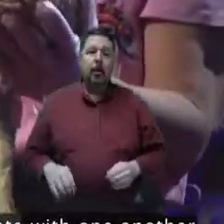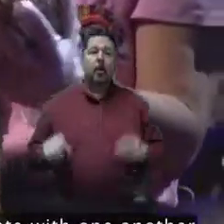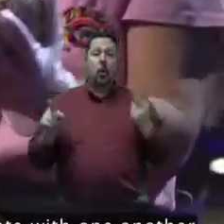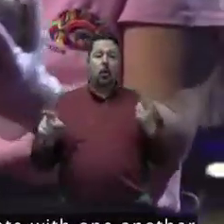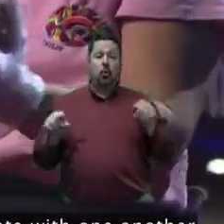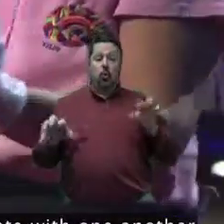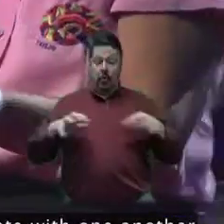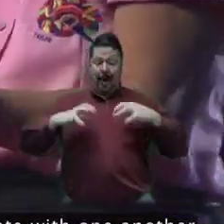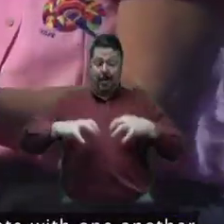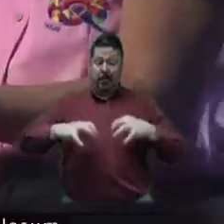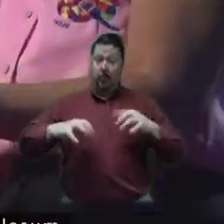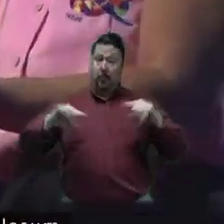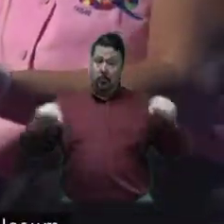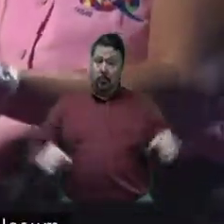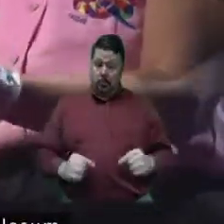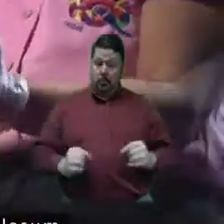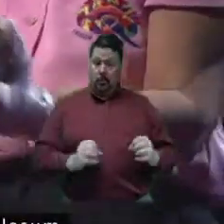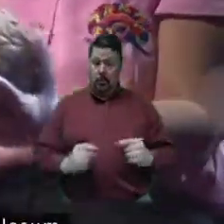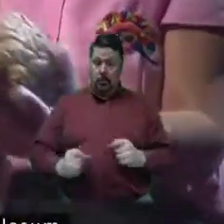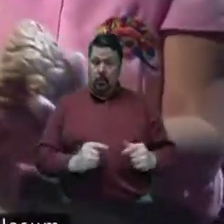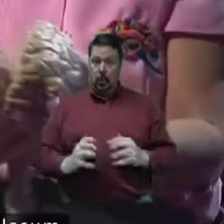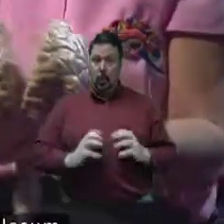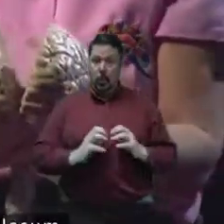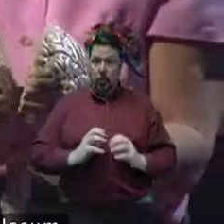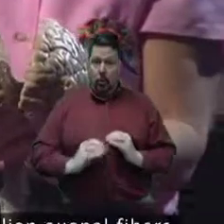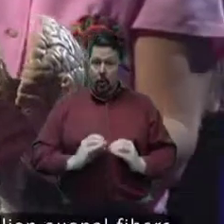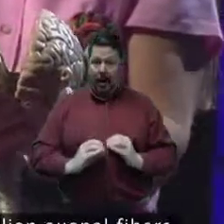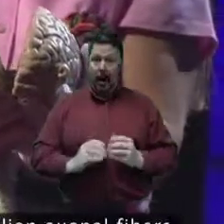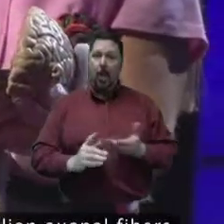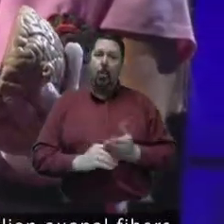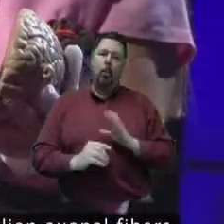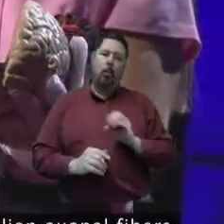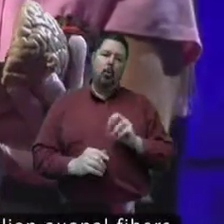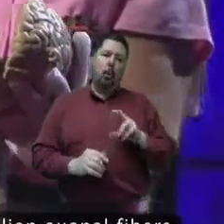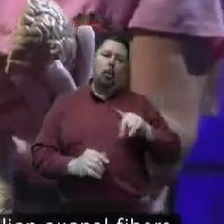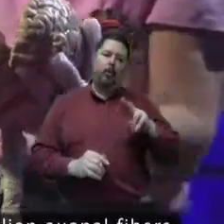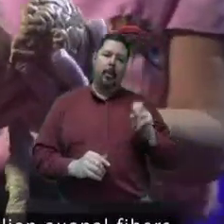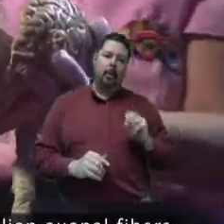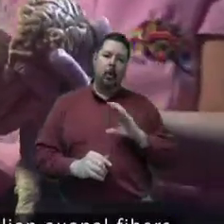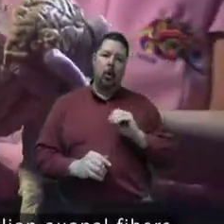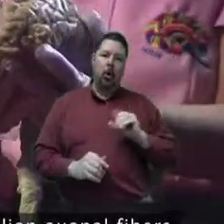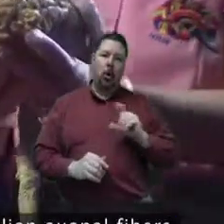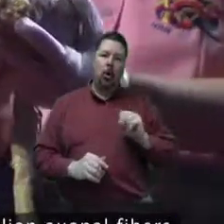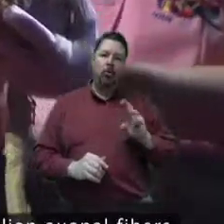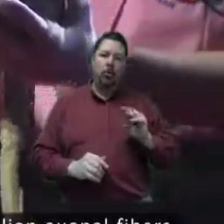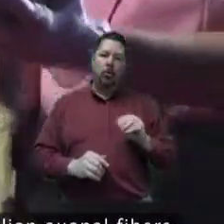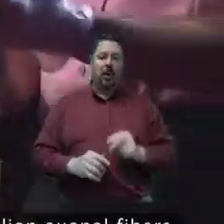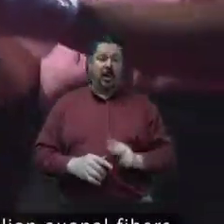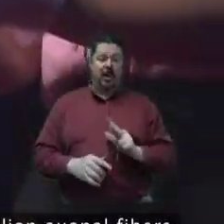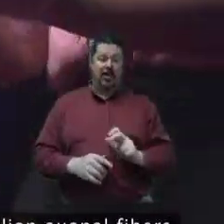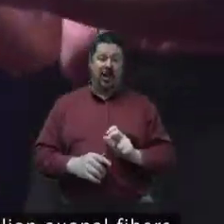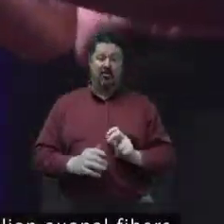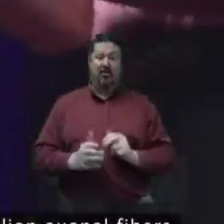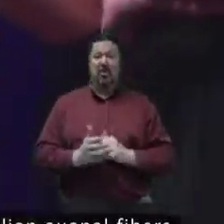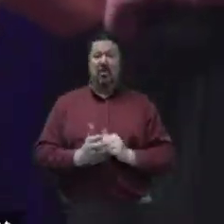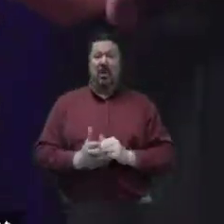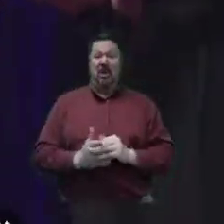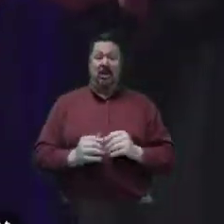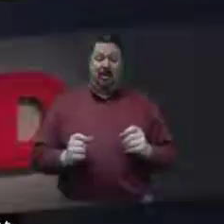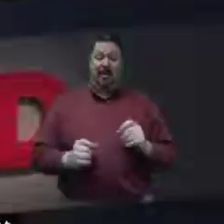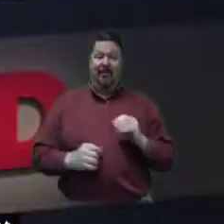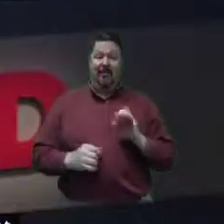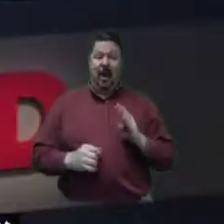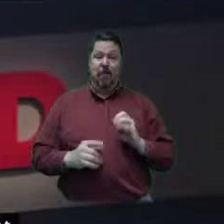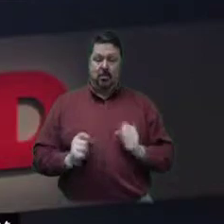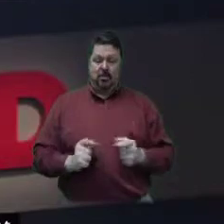two hemispheres do communicate with one another through the corpus callosum, which is made up of some 300 million axonal